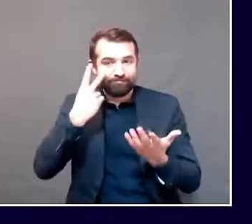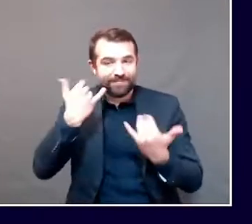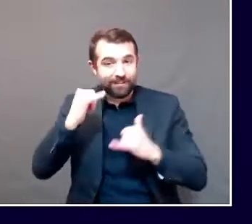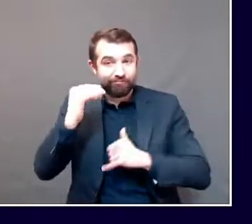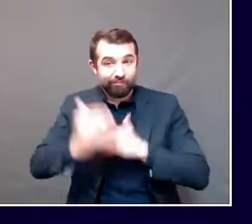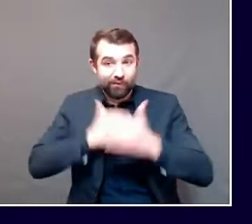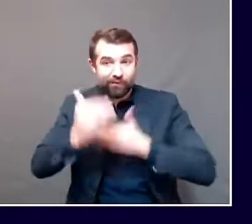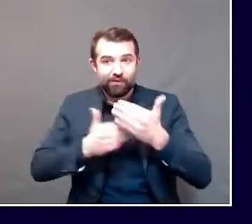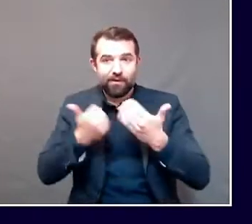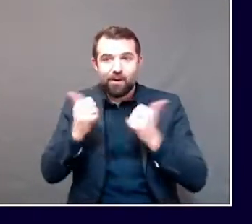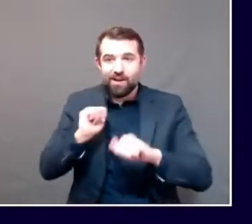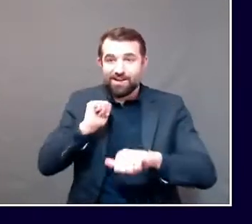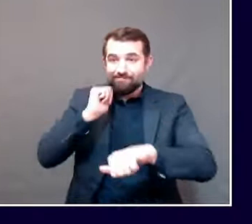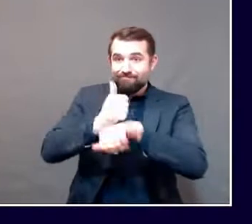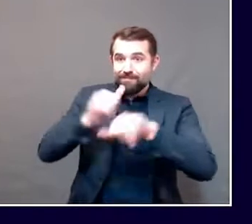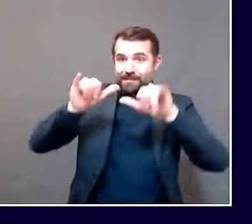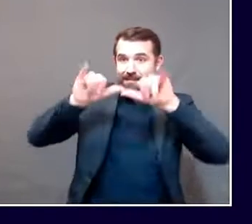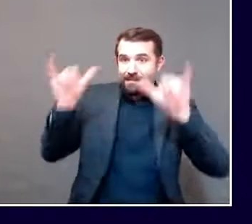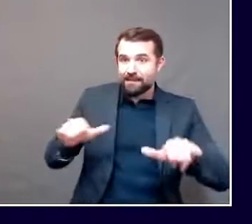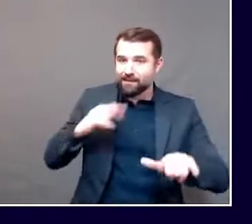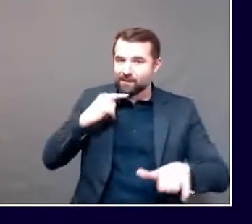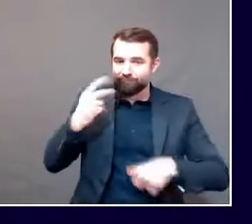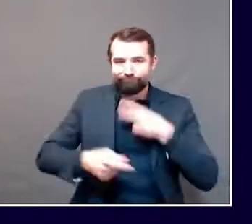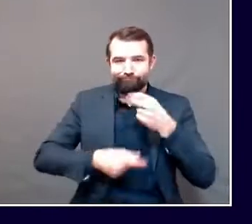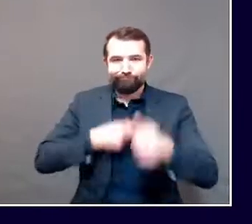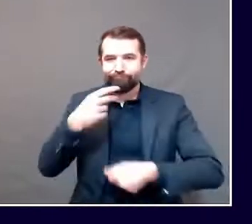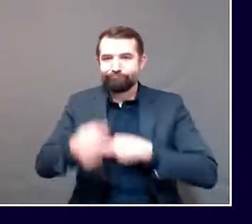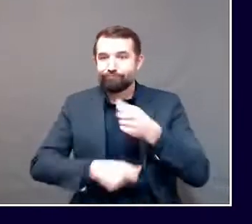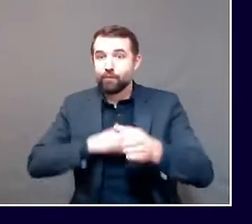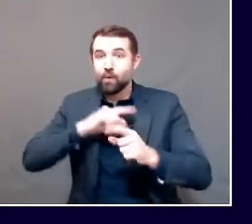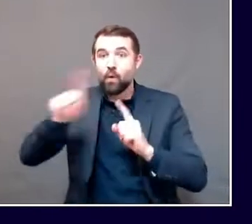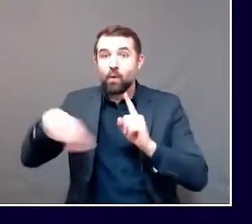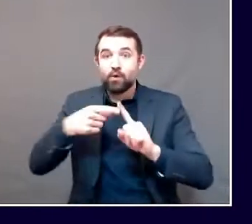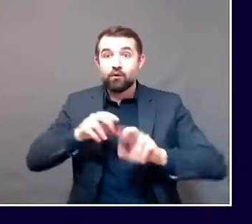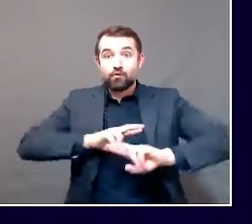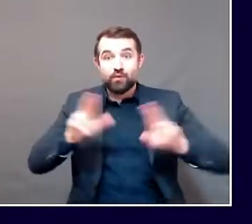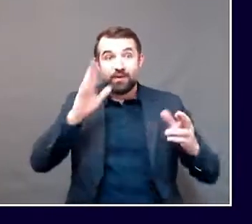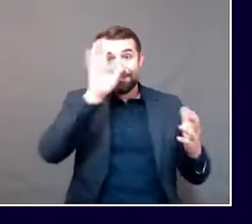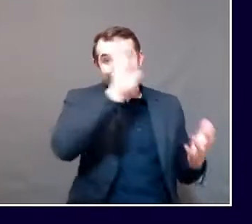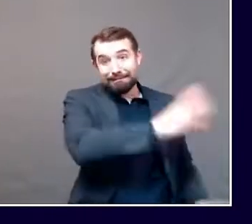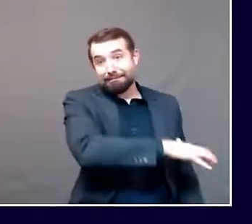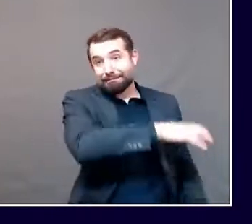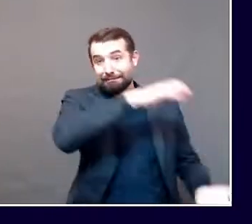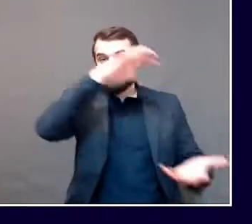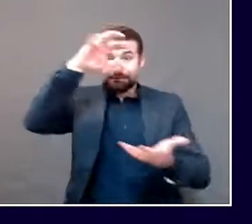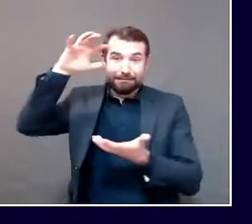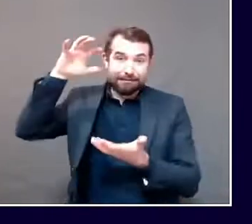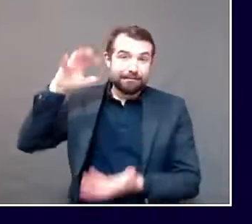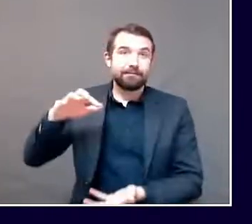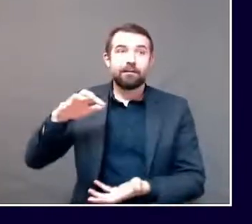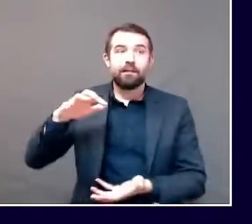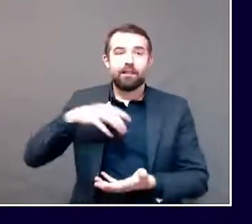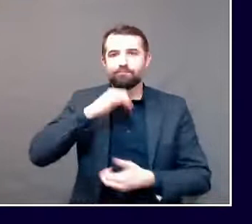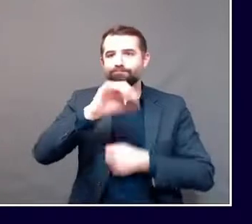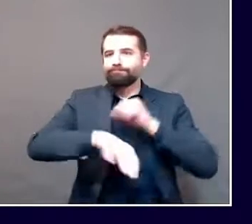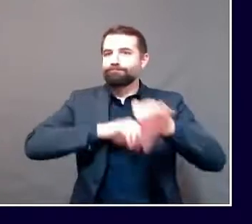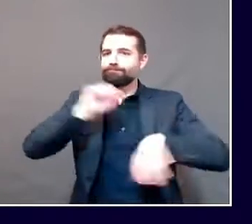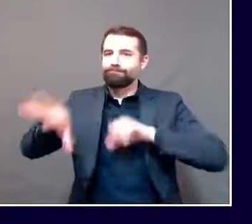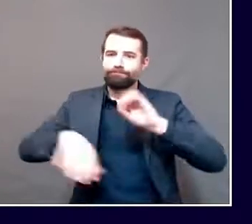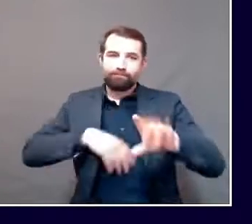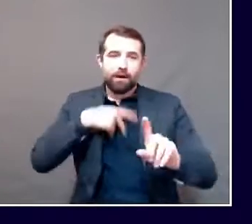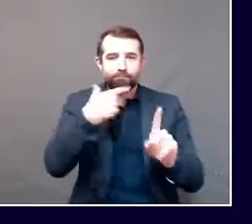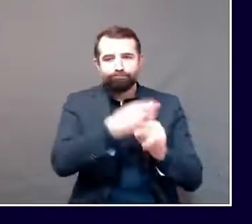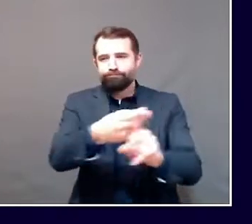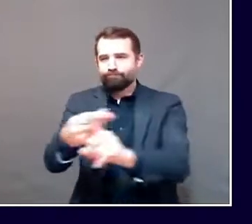up as much as possible so that when vaccine comes into our state's borders, we get it into arms as quickly as possible.